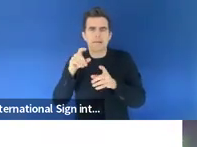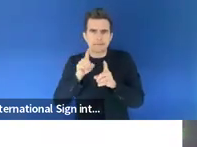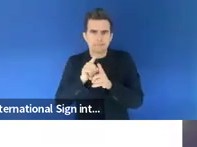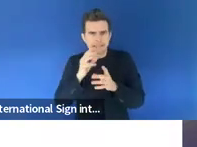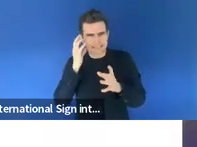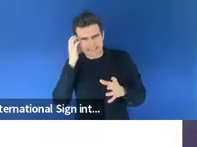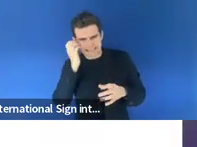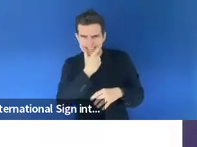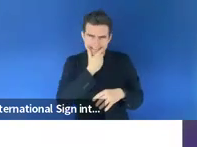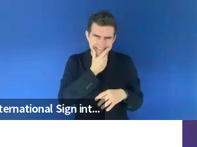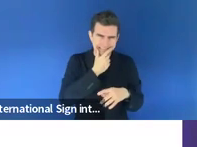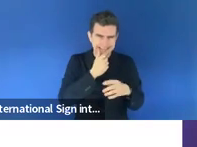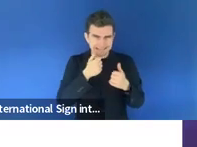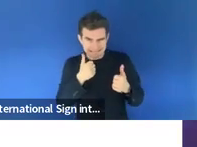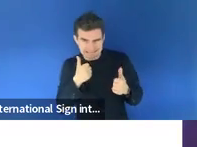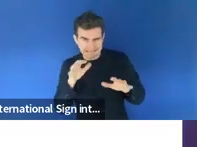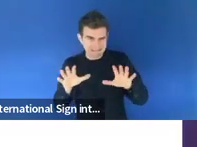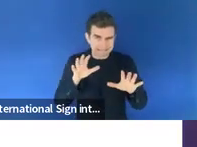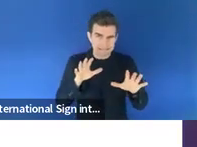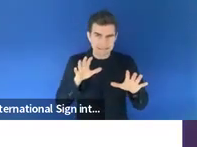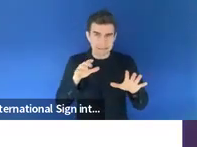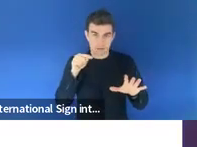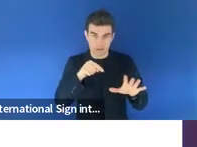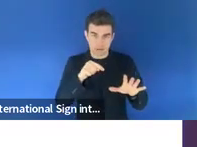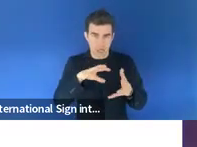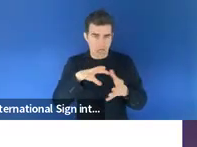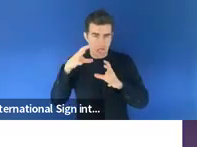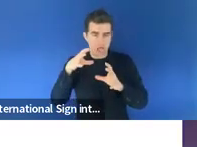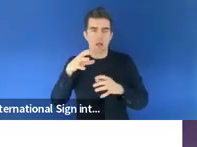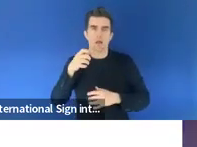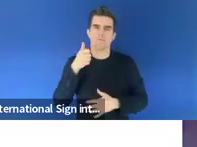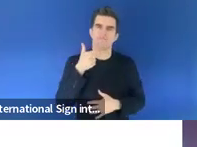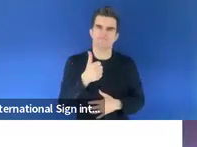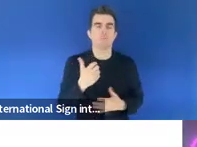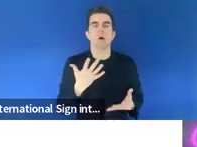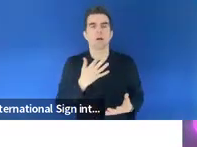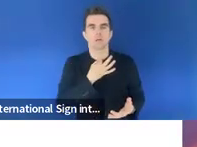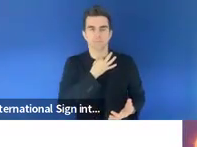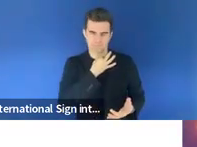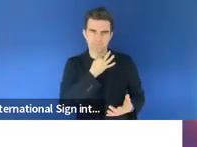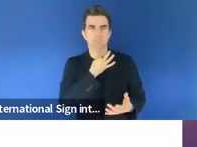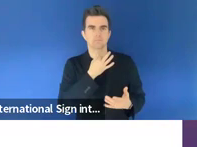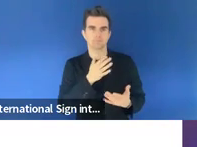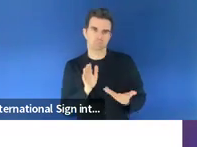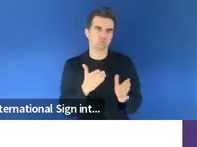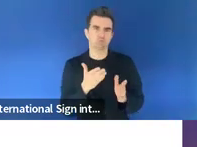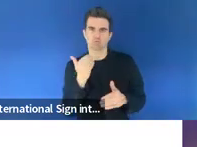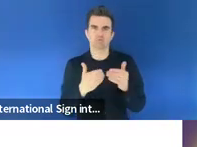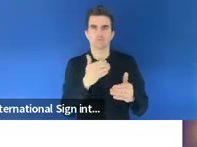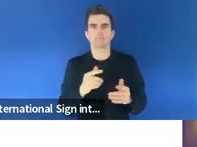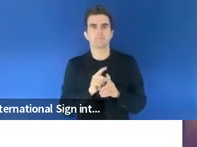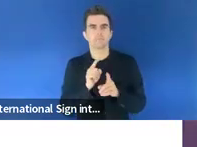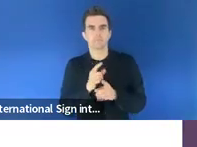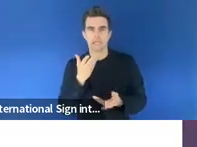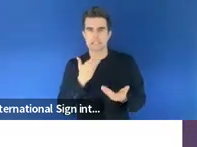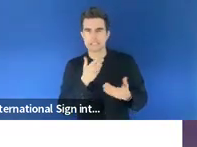it as an experiment. So you're not just taking a risk as a blind risk. You don't want to just throw everything, you know, your whole hat in the ring and